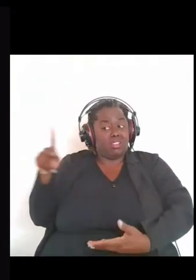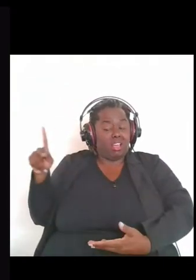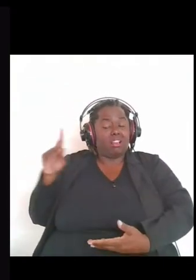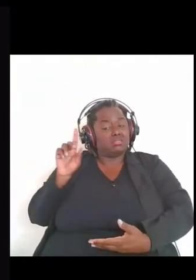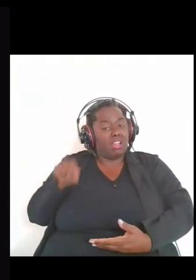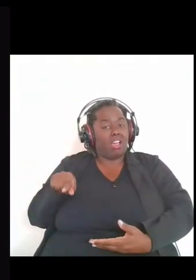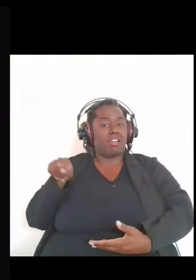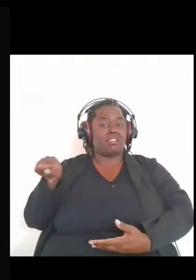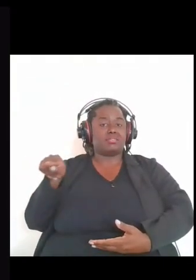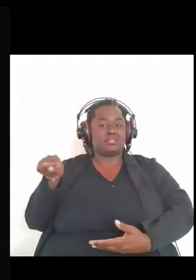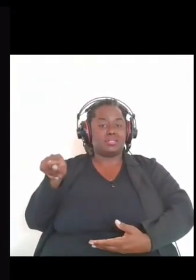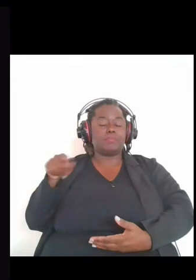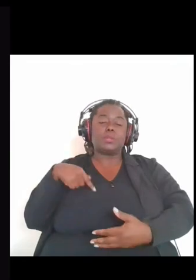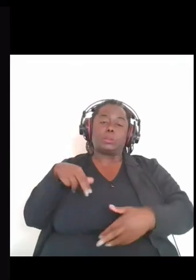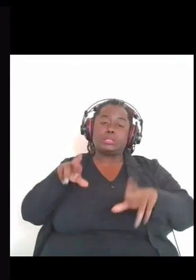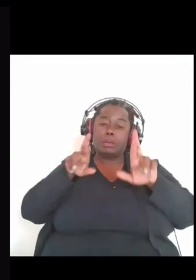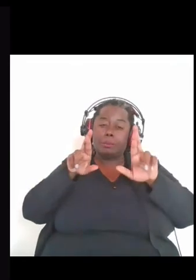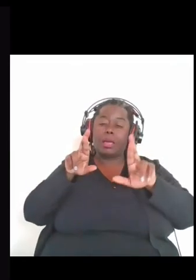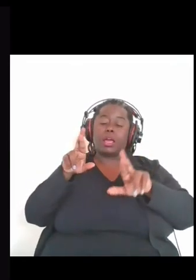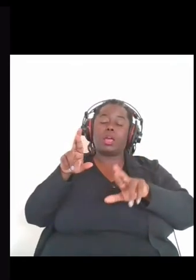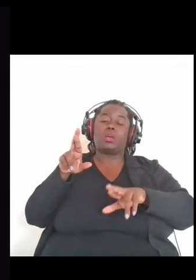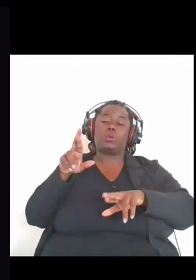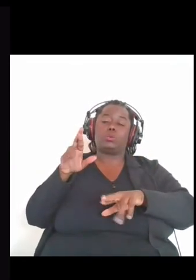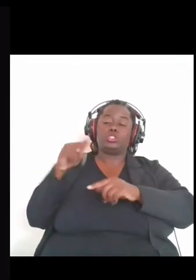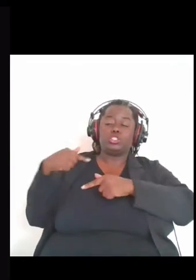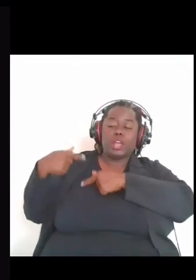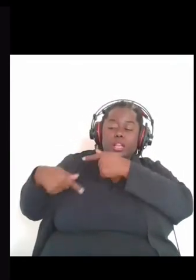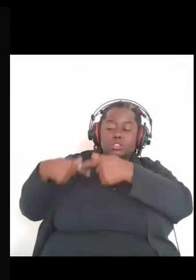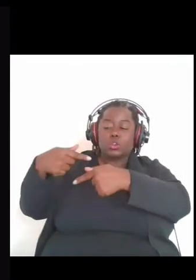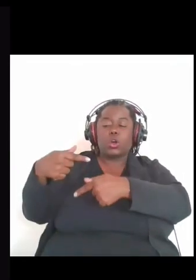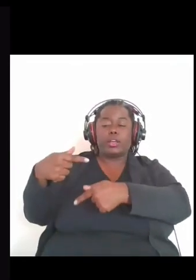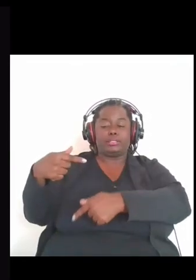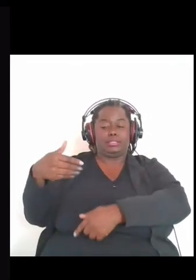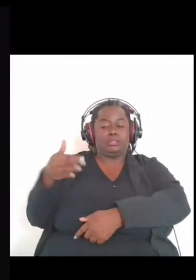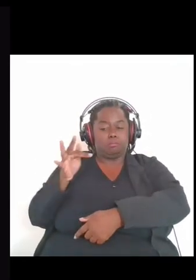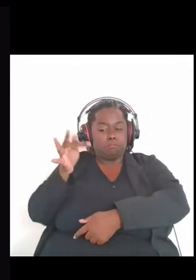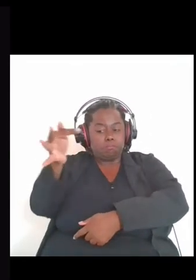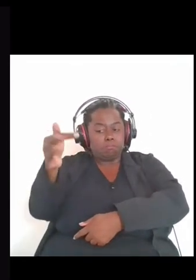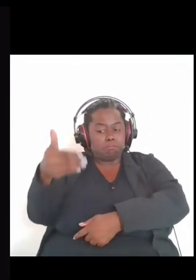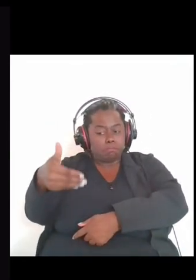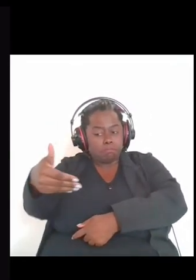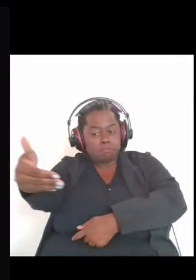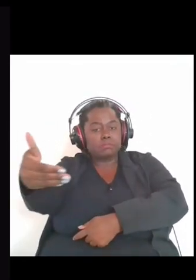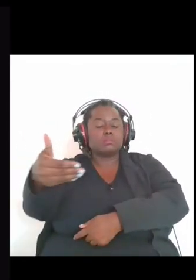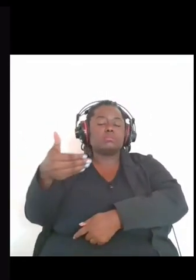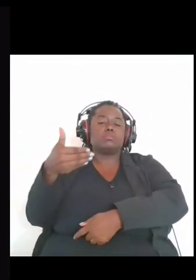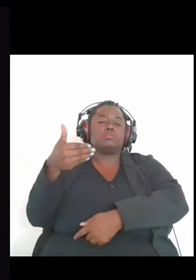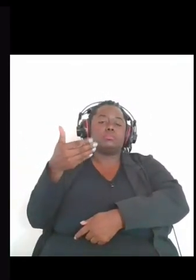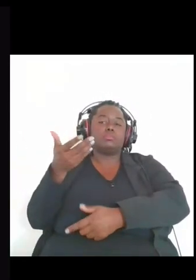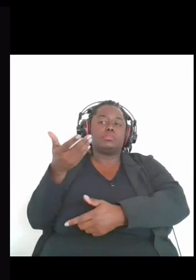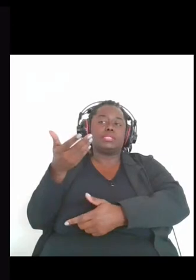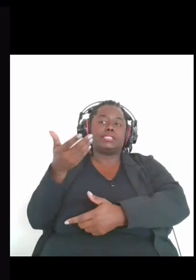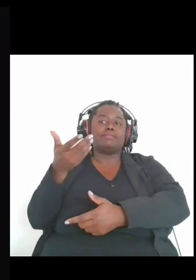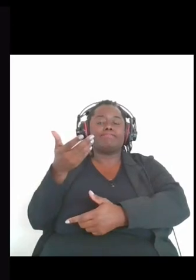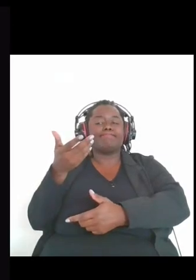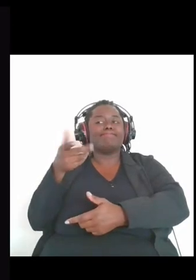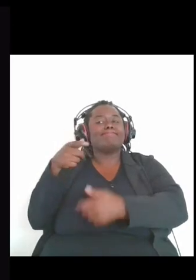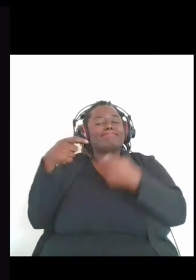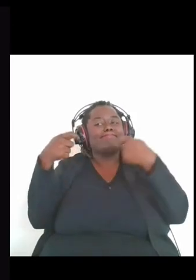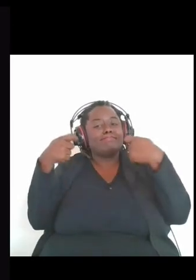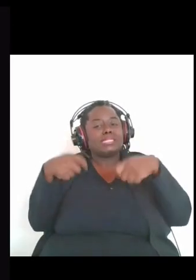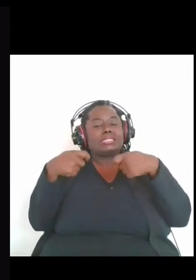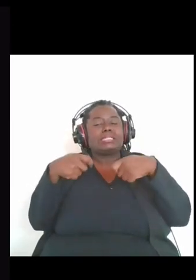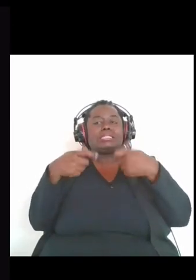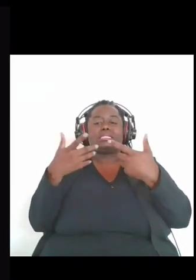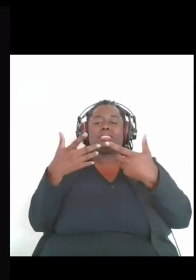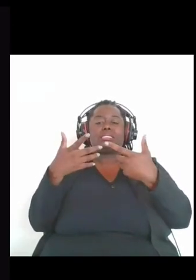uh you know equipping themselves with the basic education is really important and it's very tough